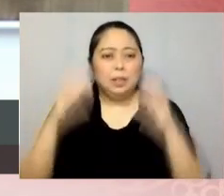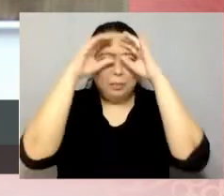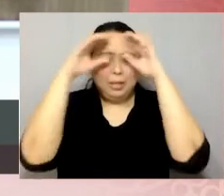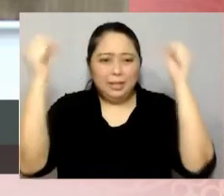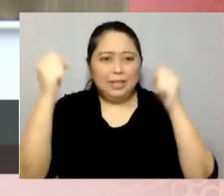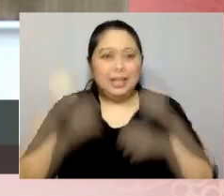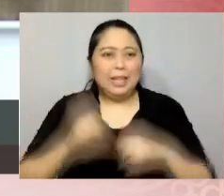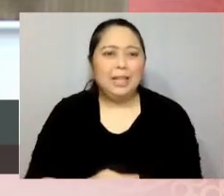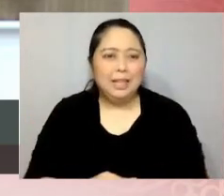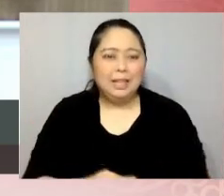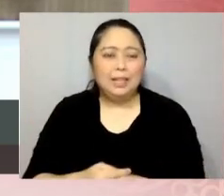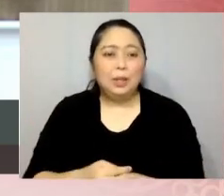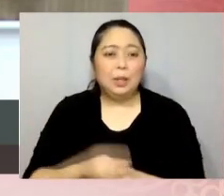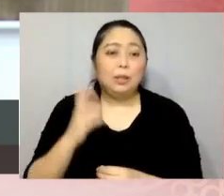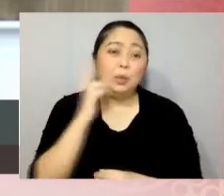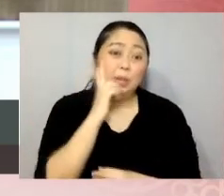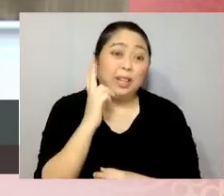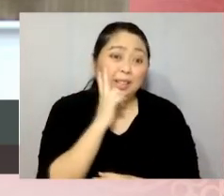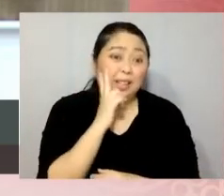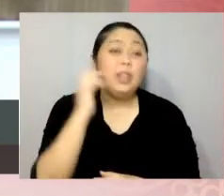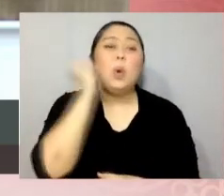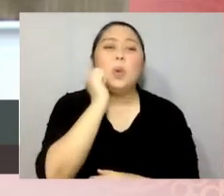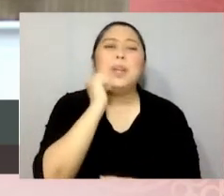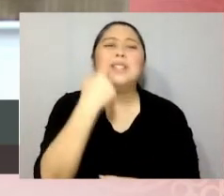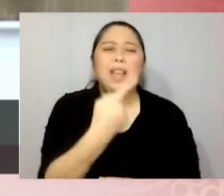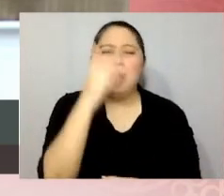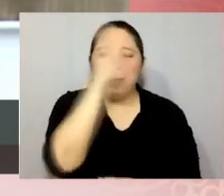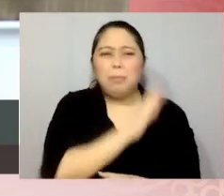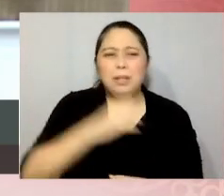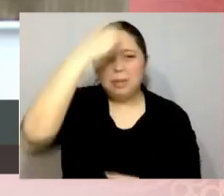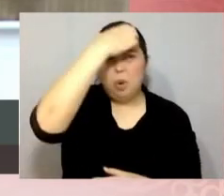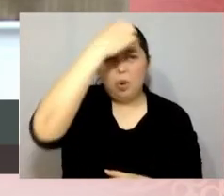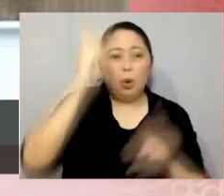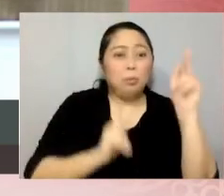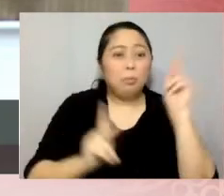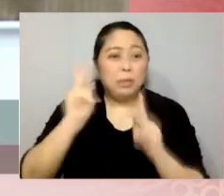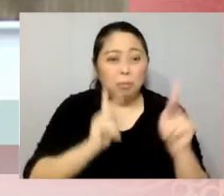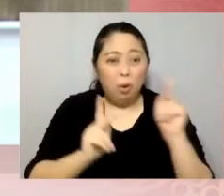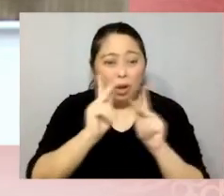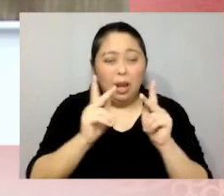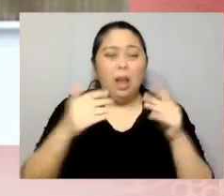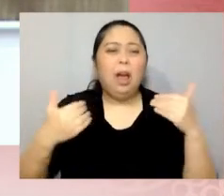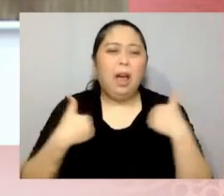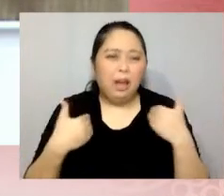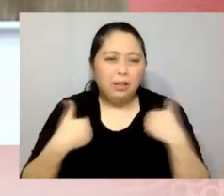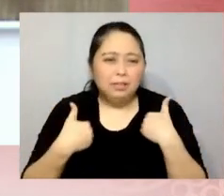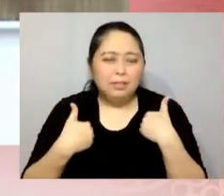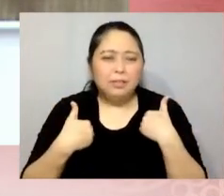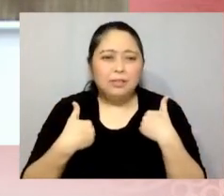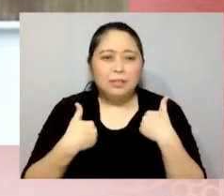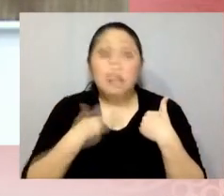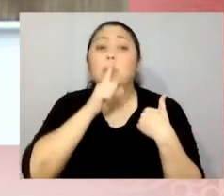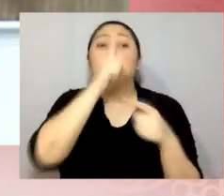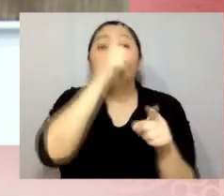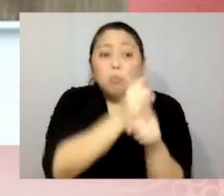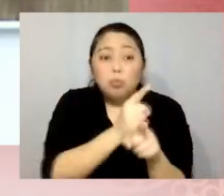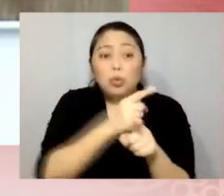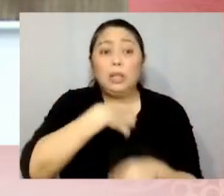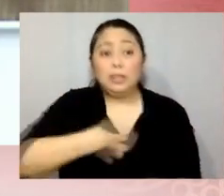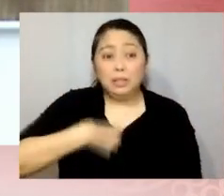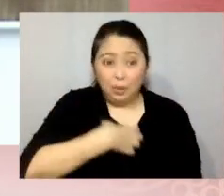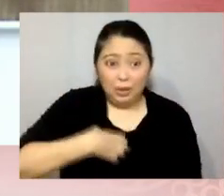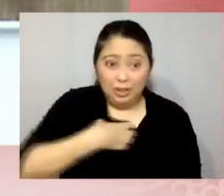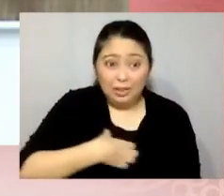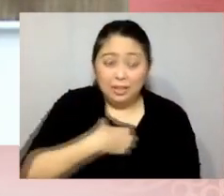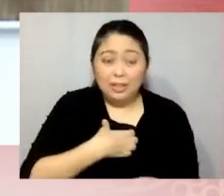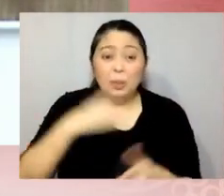nila sinasabi yung legitimate grievances ng Bangsamoro people. Legitimate, even the United States of America, especially President